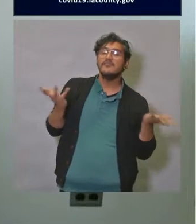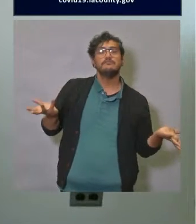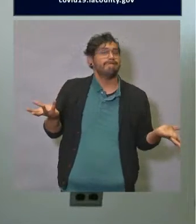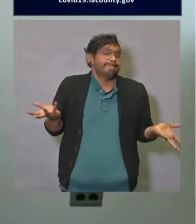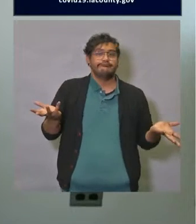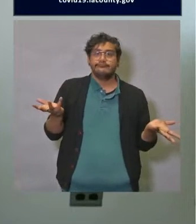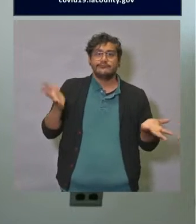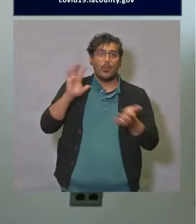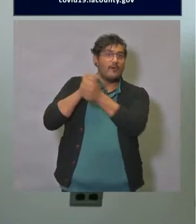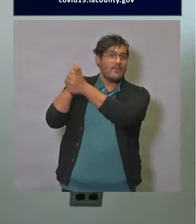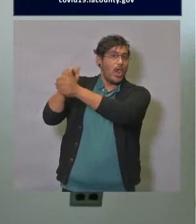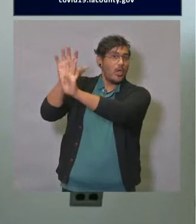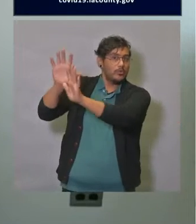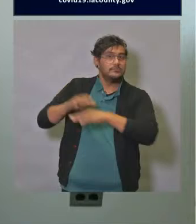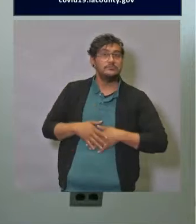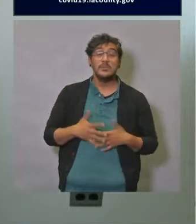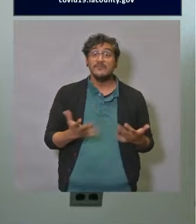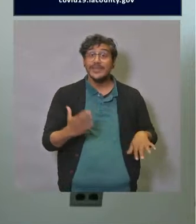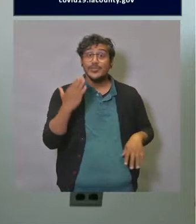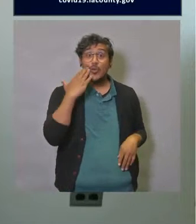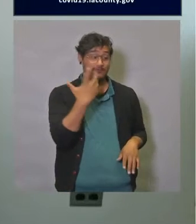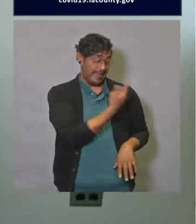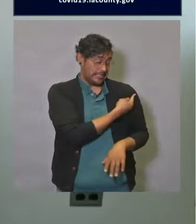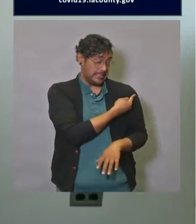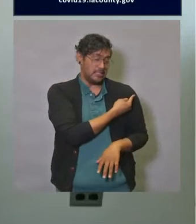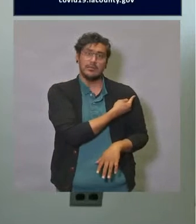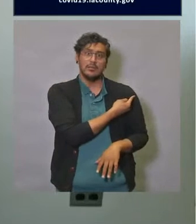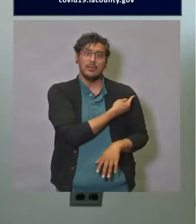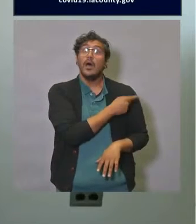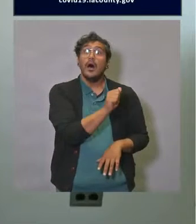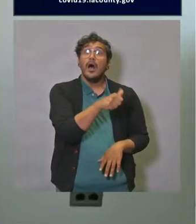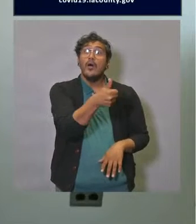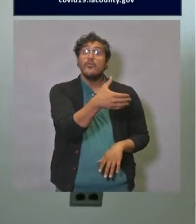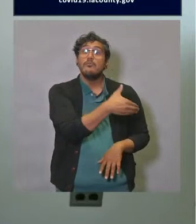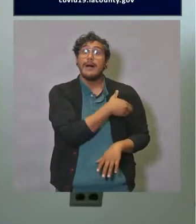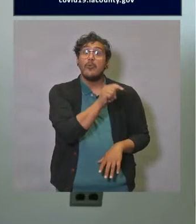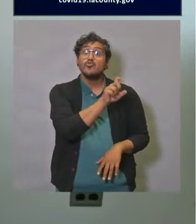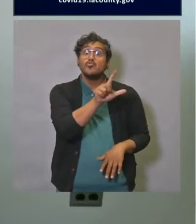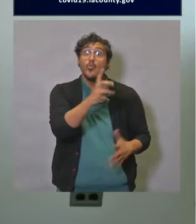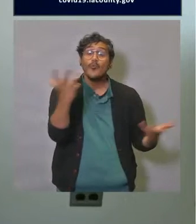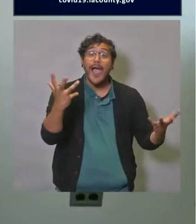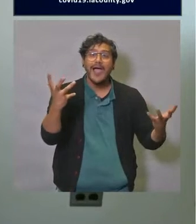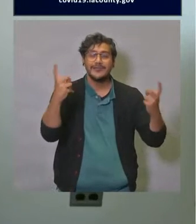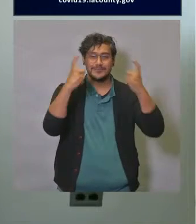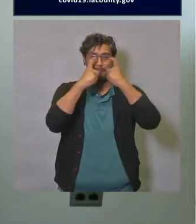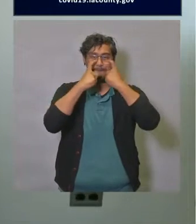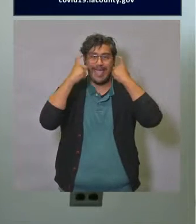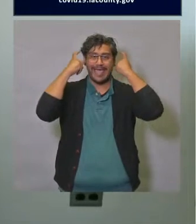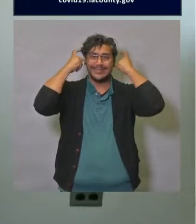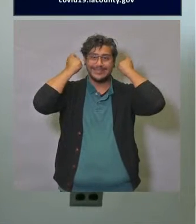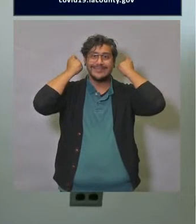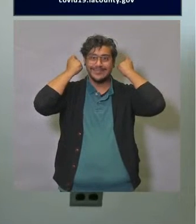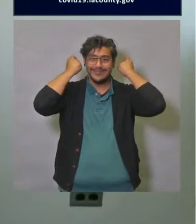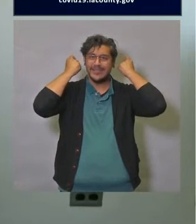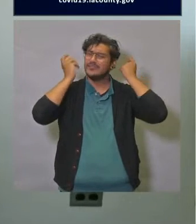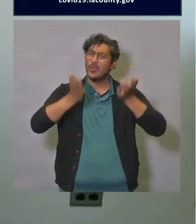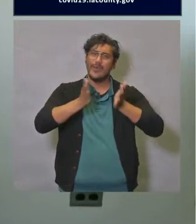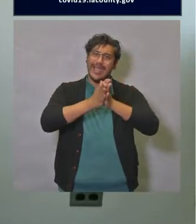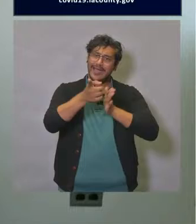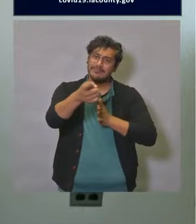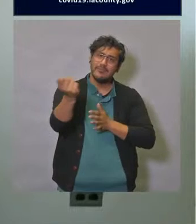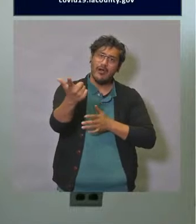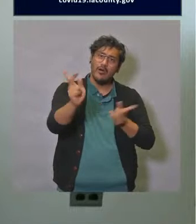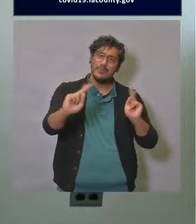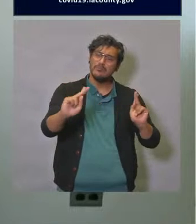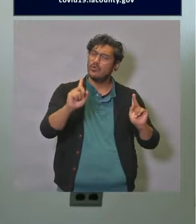next to vaccinations, one of the most powerful tools we have is in fact masking. And we'd still ask everybody to continue masking